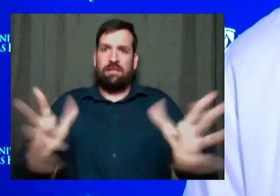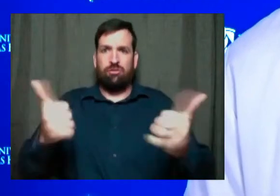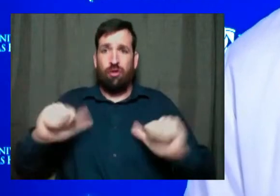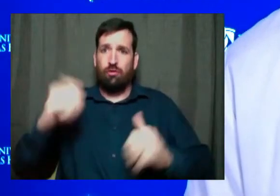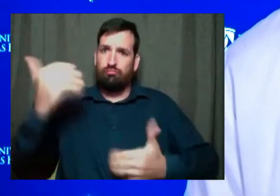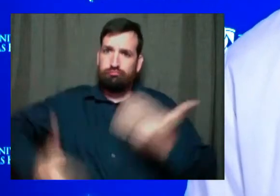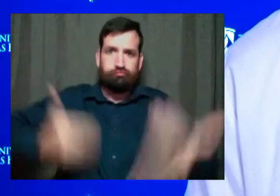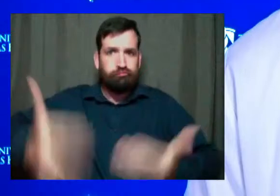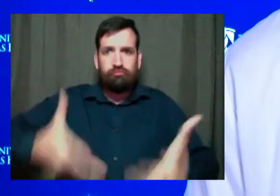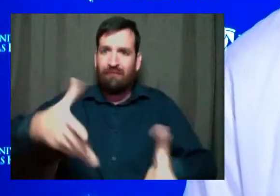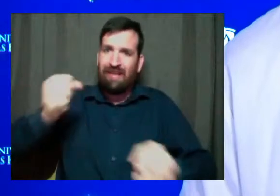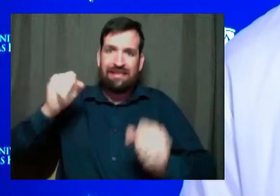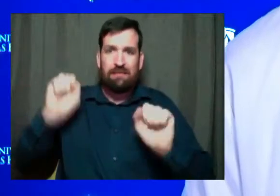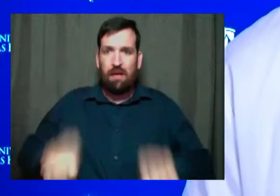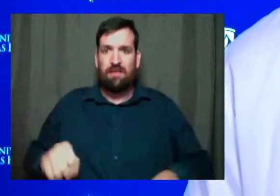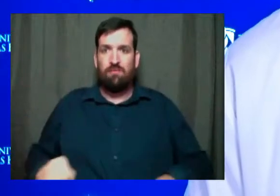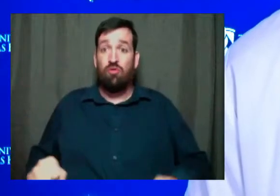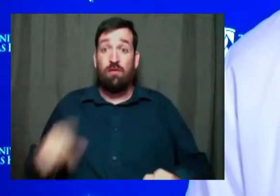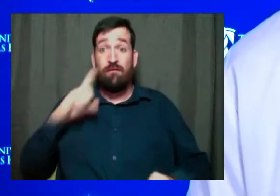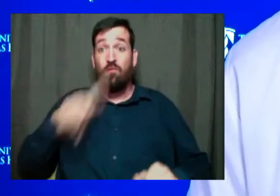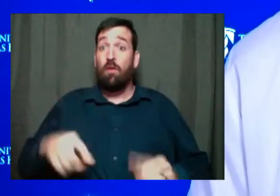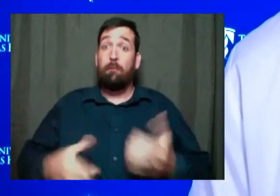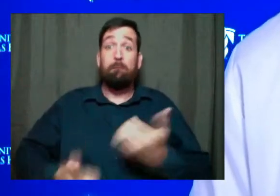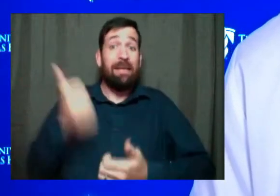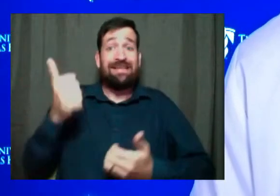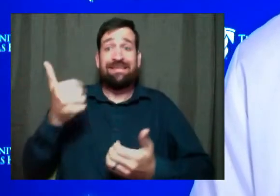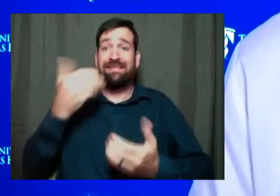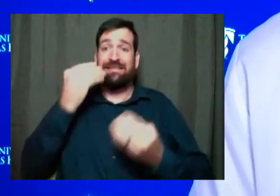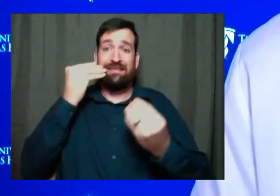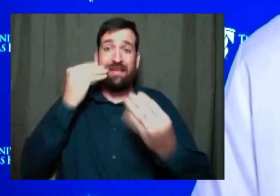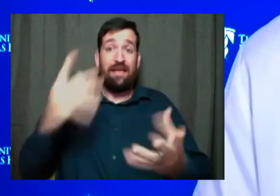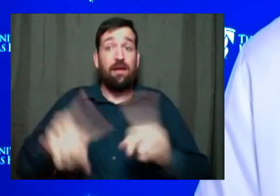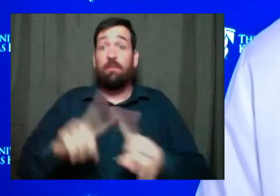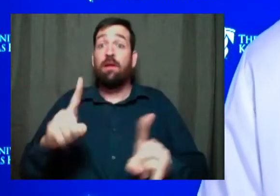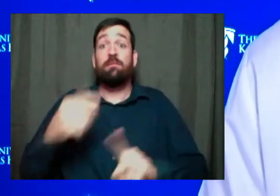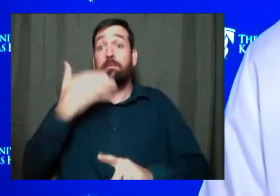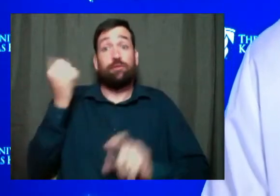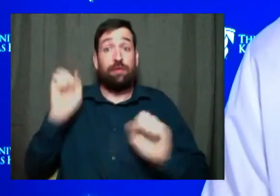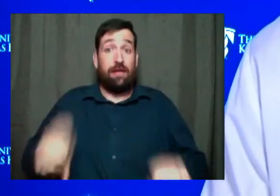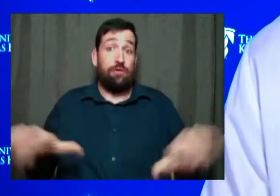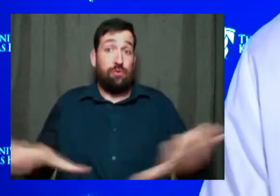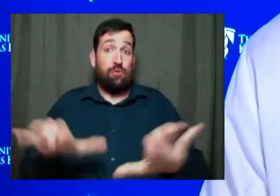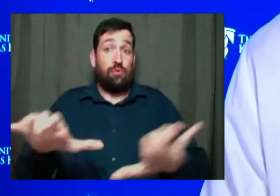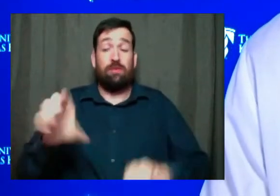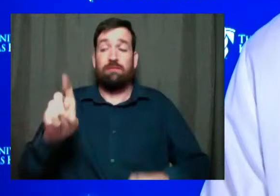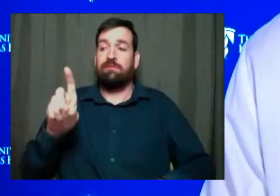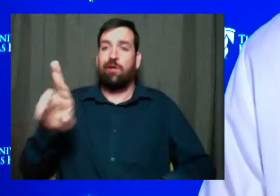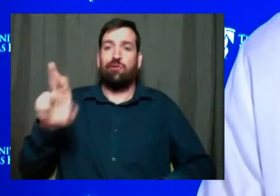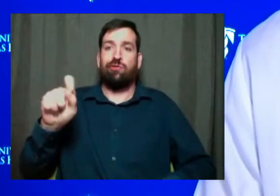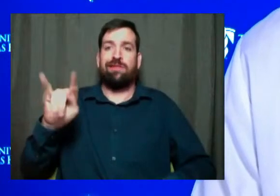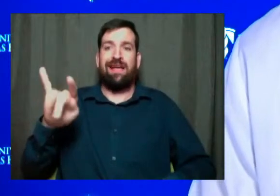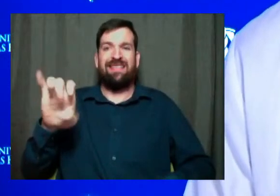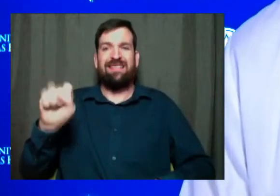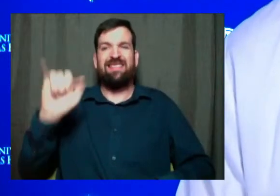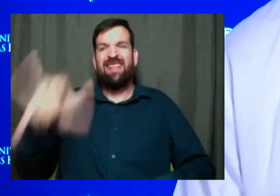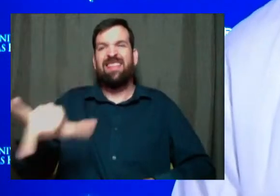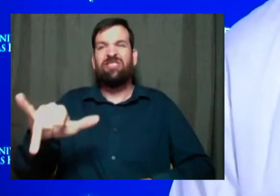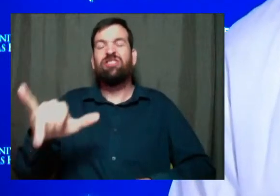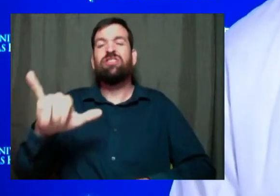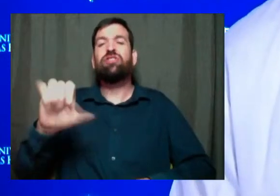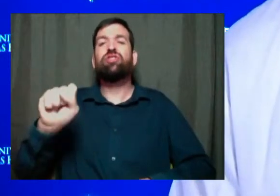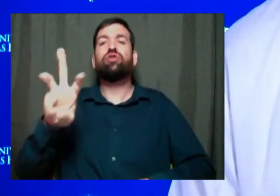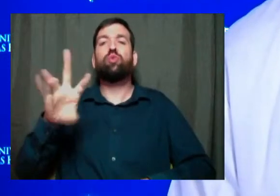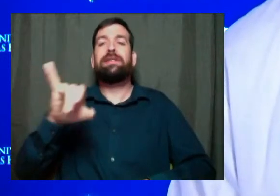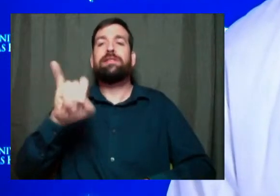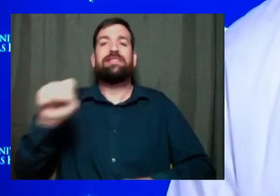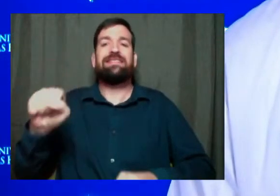get the best data possible. But the best thing you can do, as Dr. Steit said, continue to do those Swiss cheese things that we were talking about, because it's levels